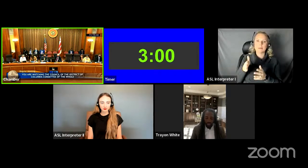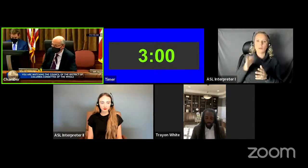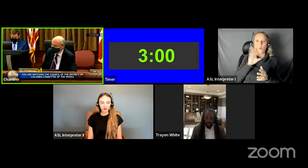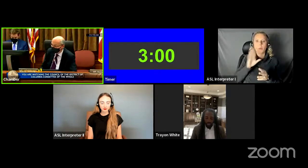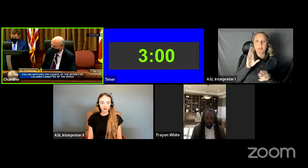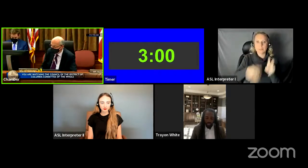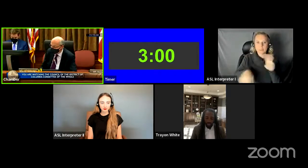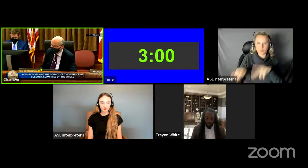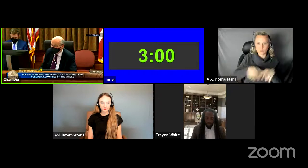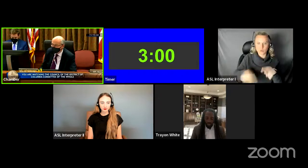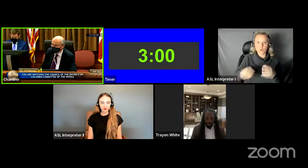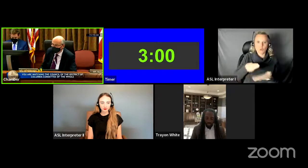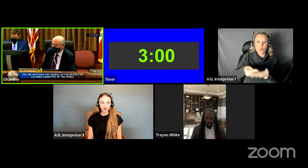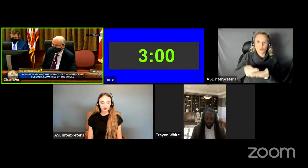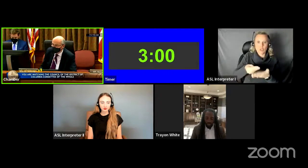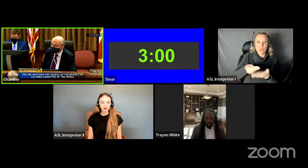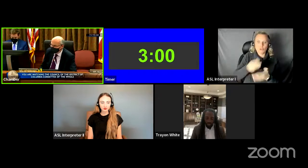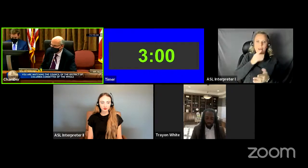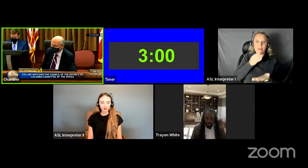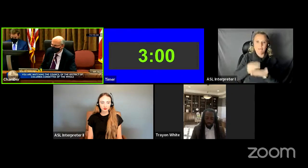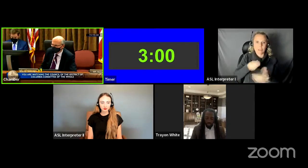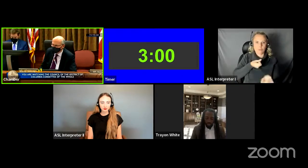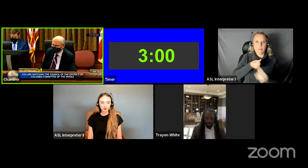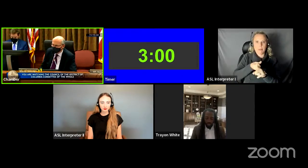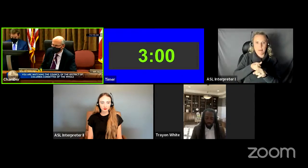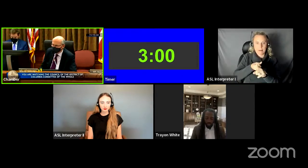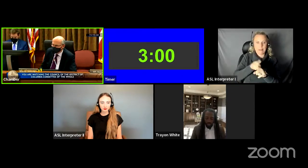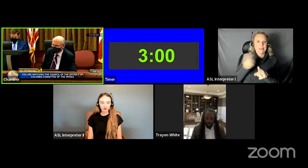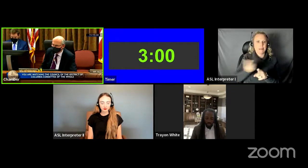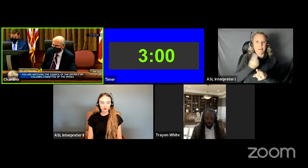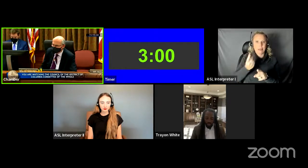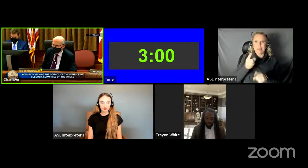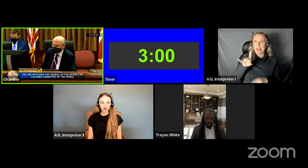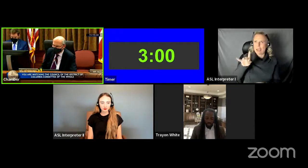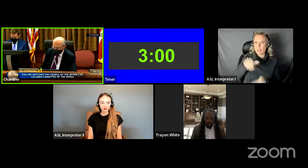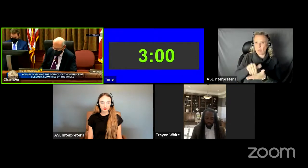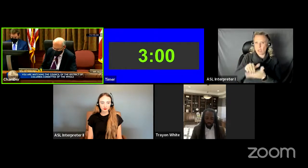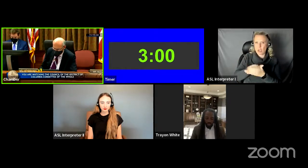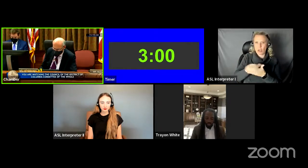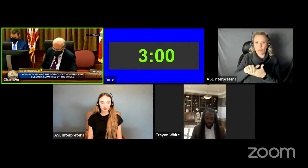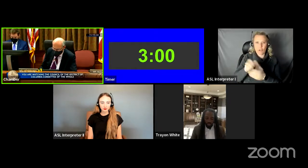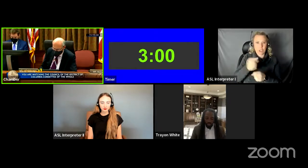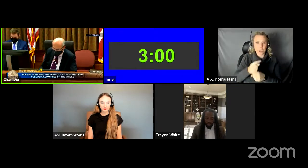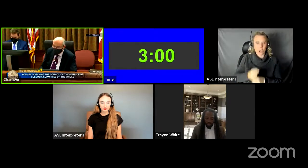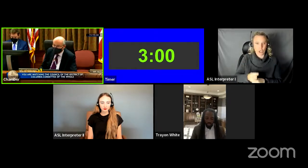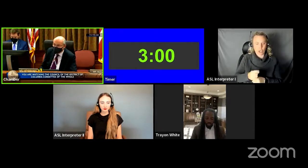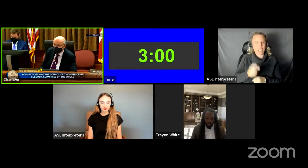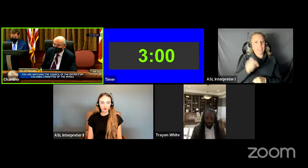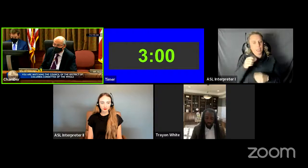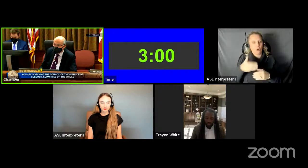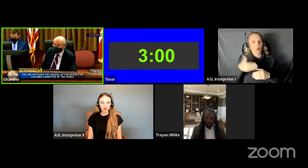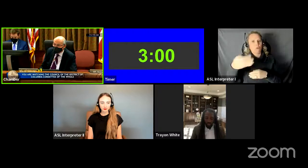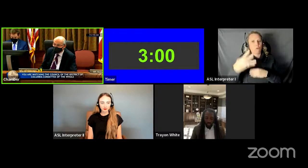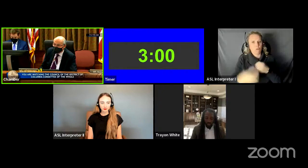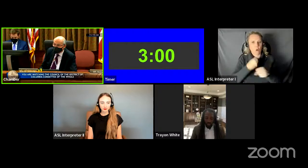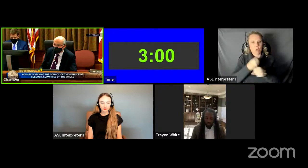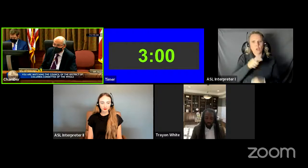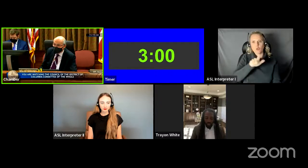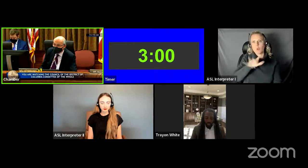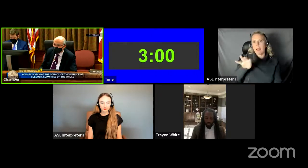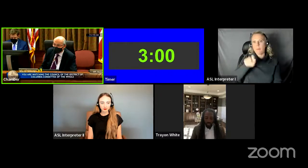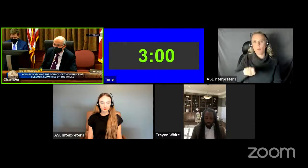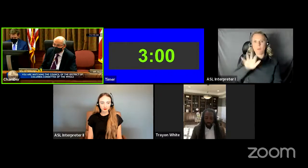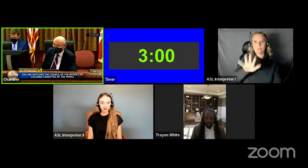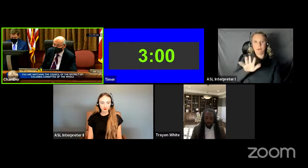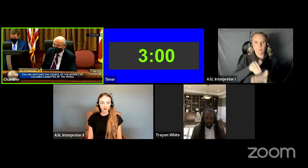be subject to appropriation. The fiscal impact Yes. is something like $8 million a year. Yeah, Um, over the 4-year plan, $29.5